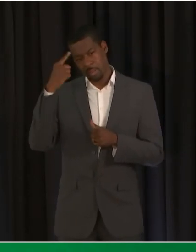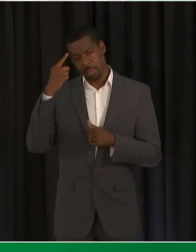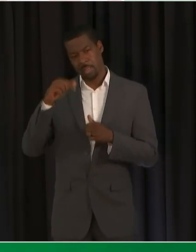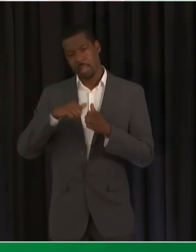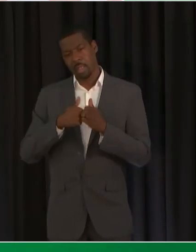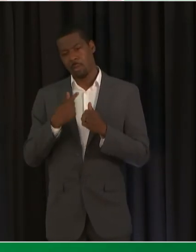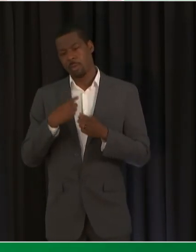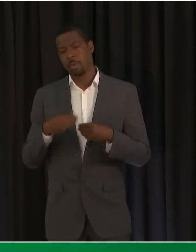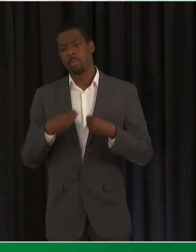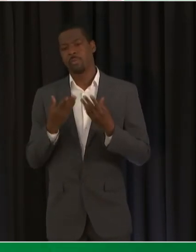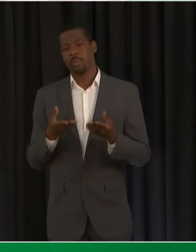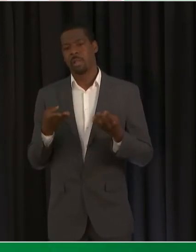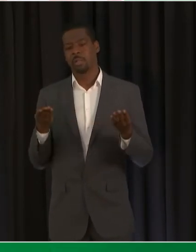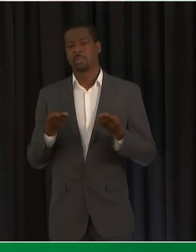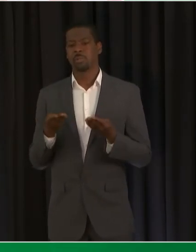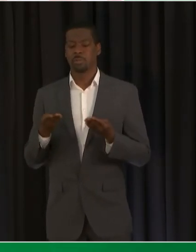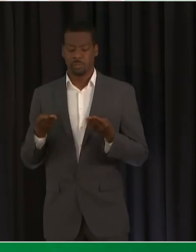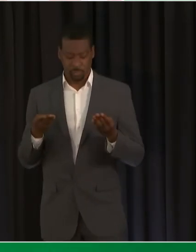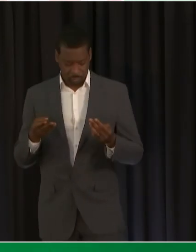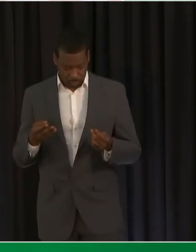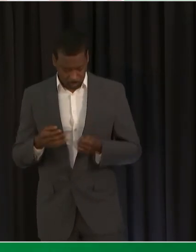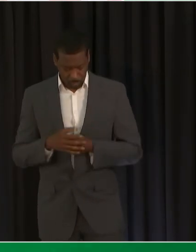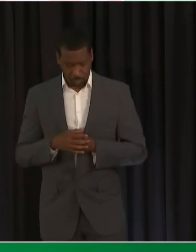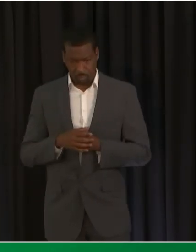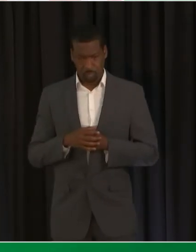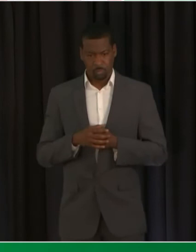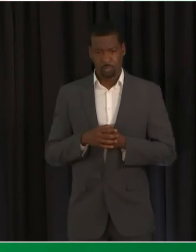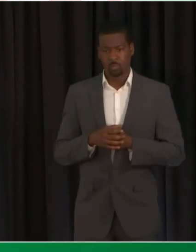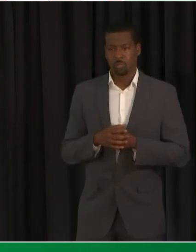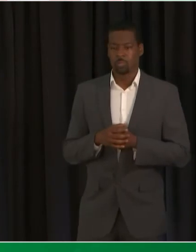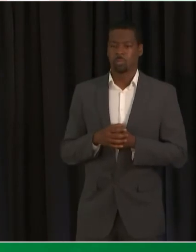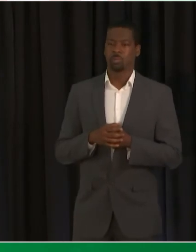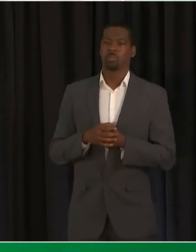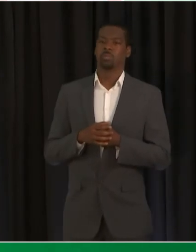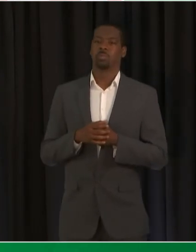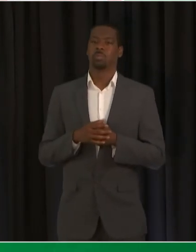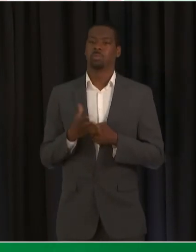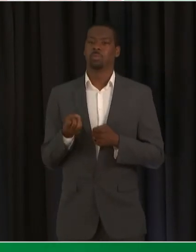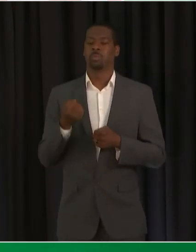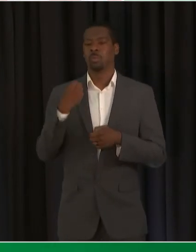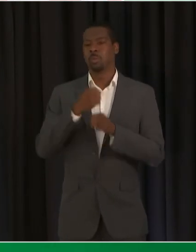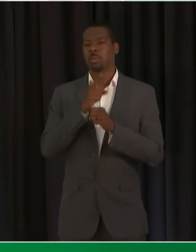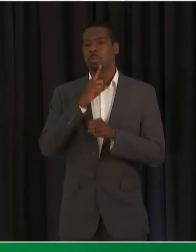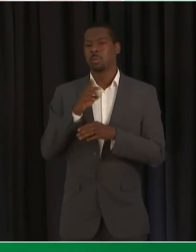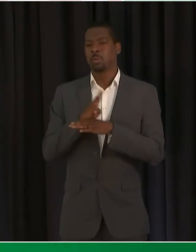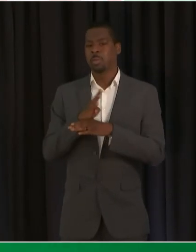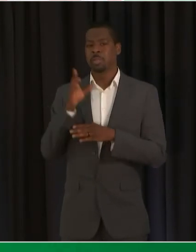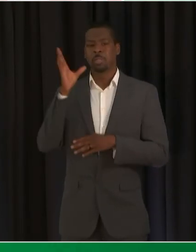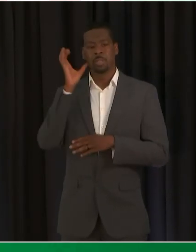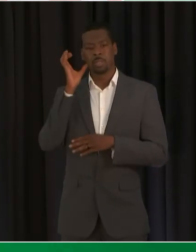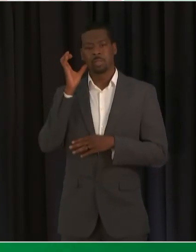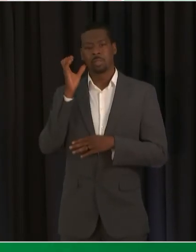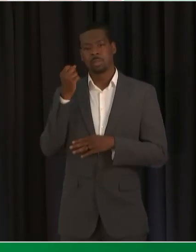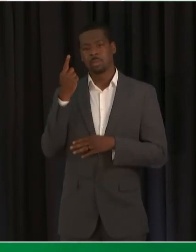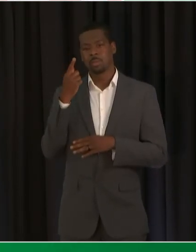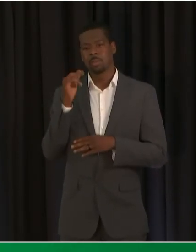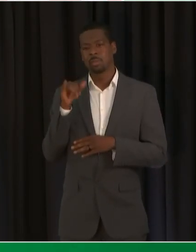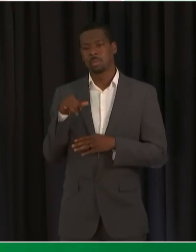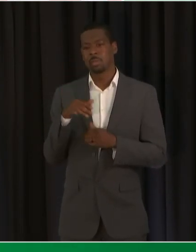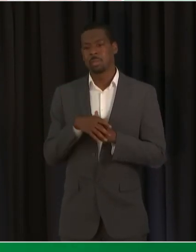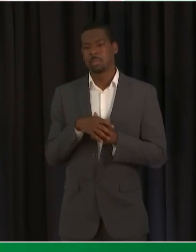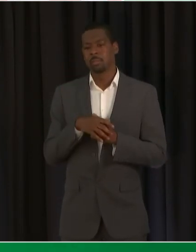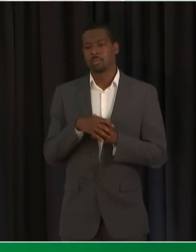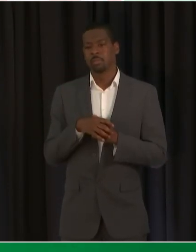we're providing the services that we provide. And I want to make sure that the businesses that are listening understand that we understand